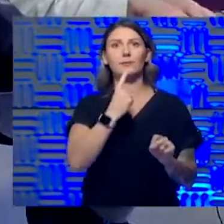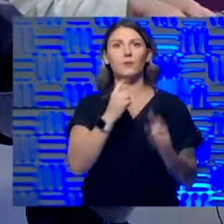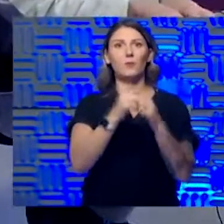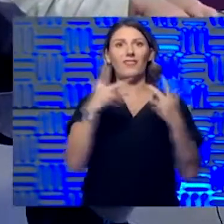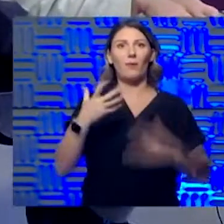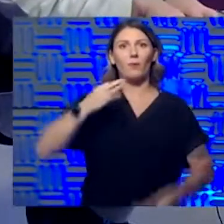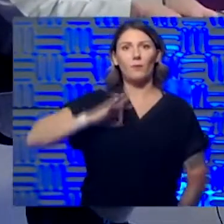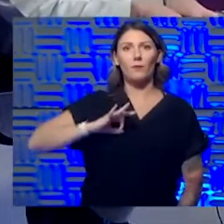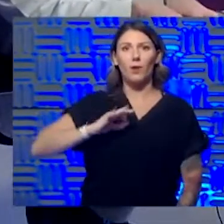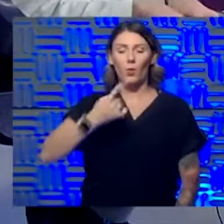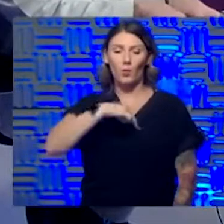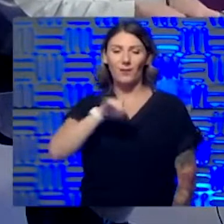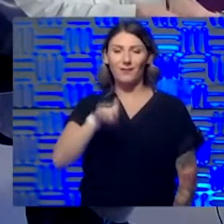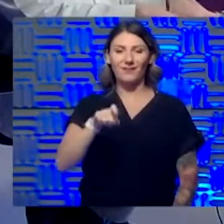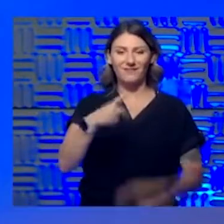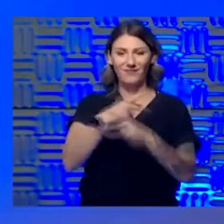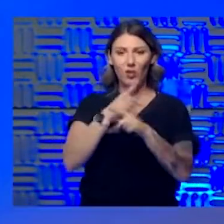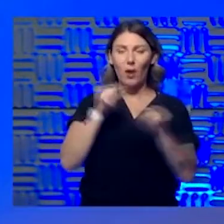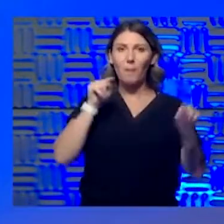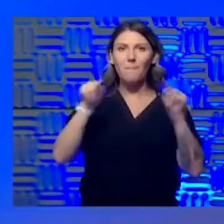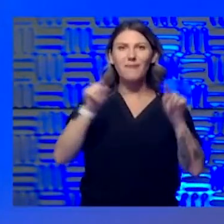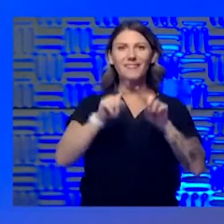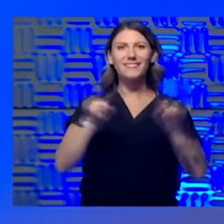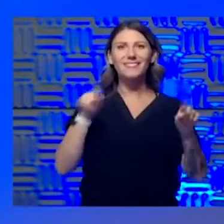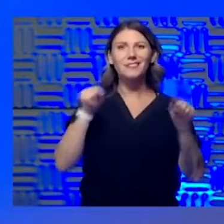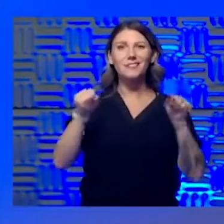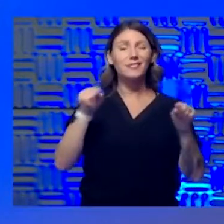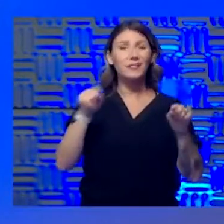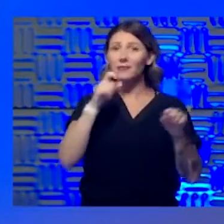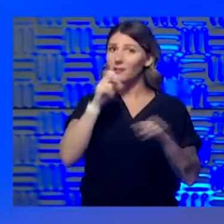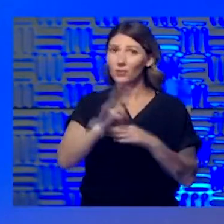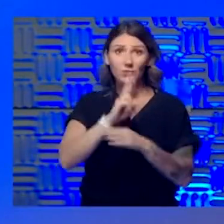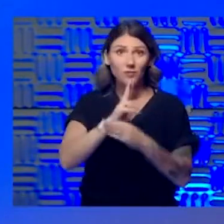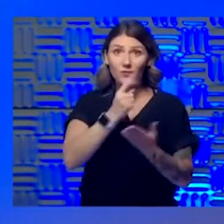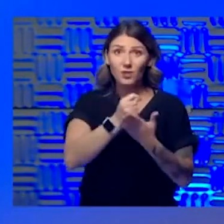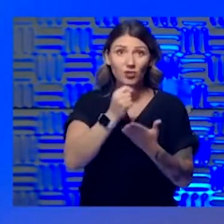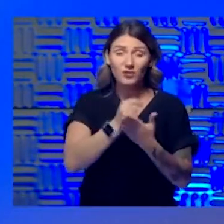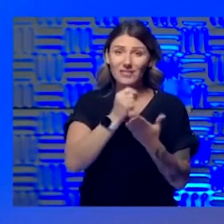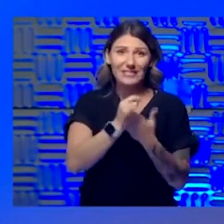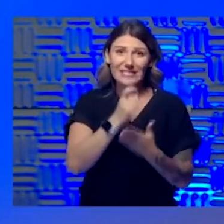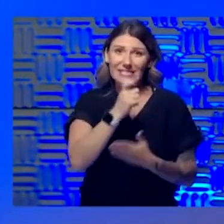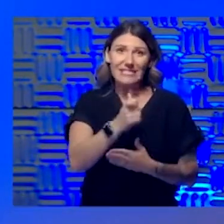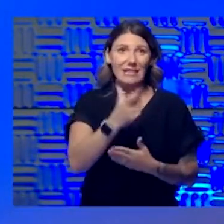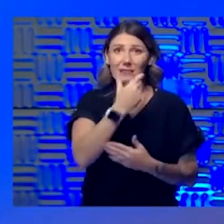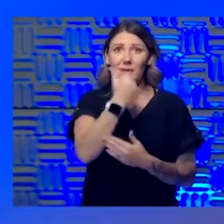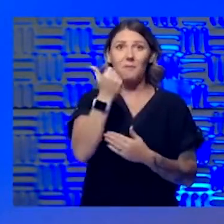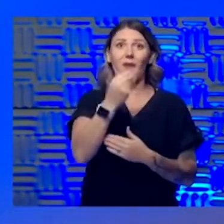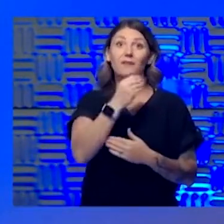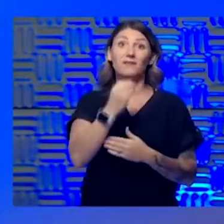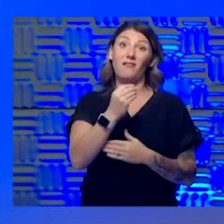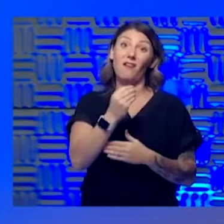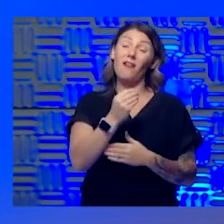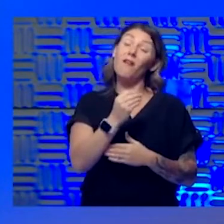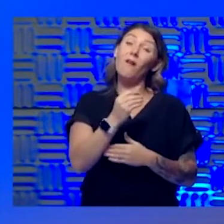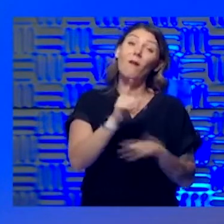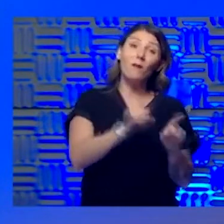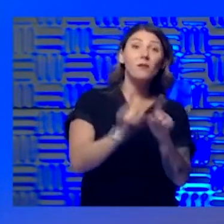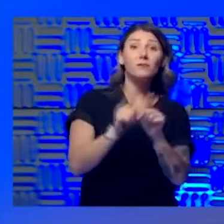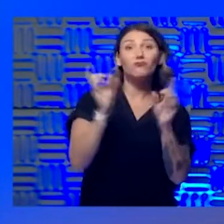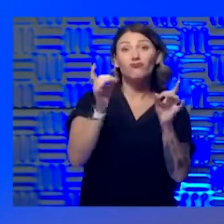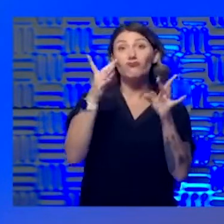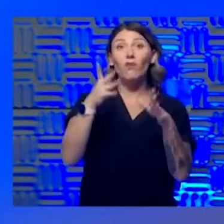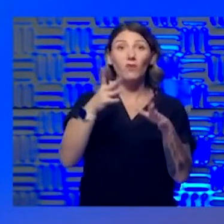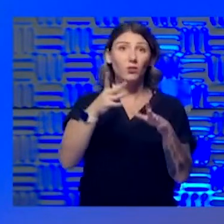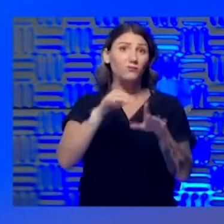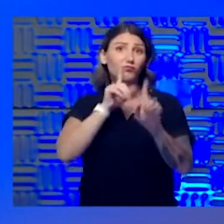make the distinction. We aren't using it for treatment because it's really been shown to be probably not favorable and, again, have detrimental effects. There are still